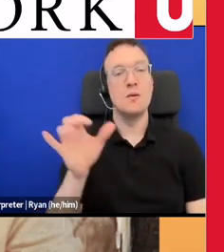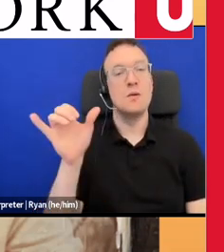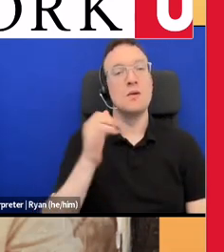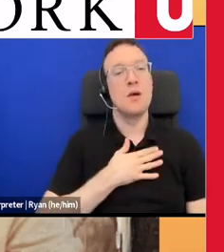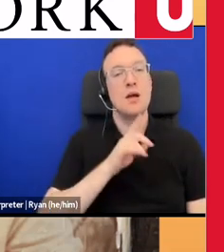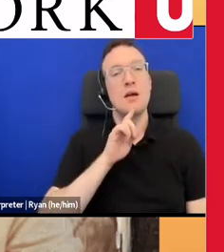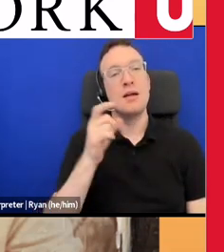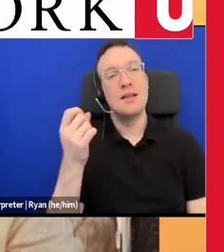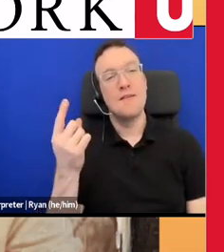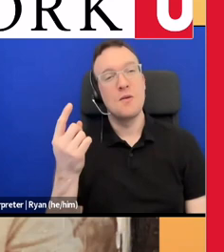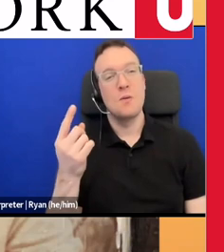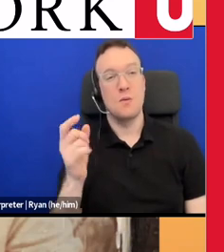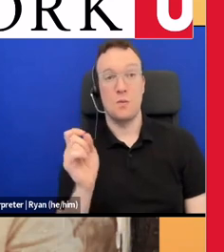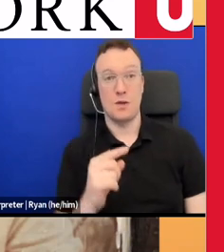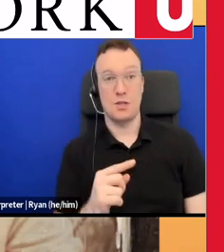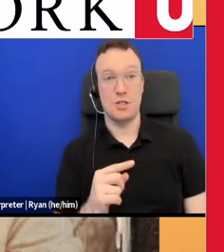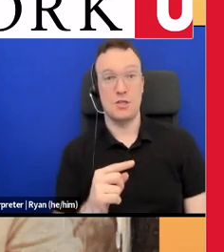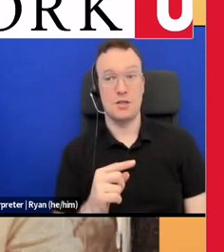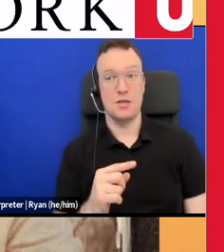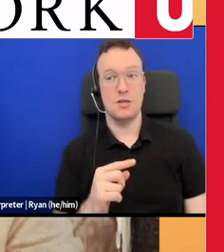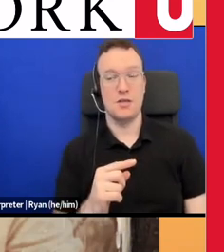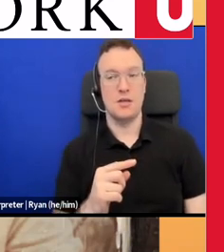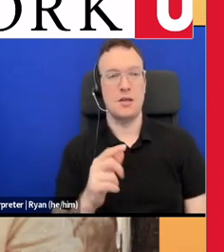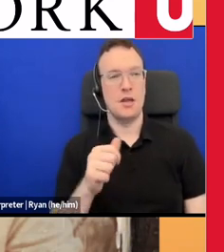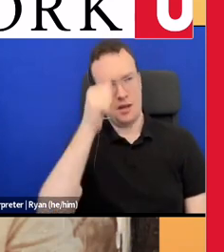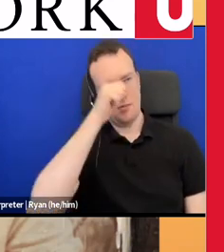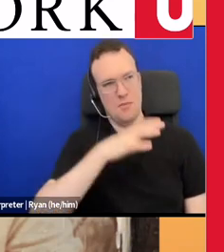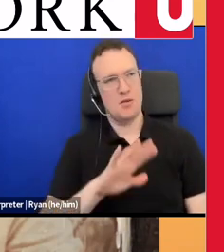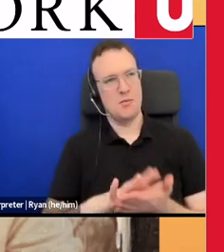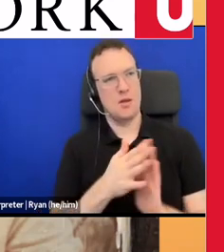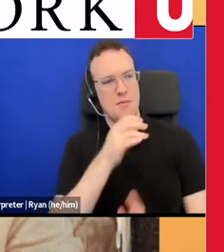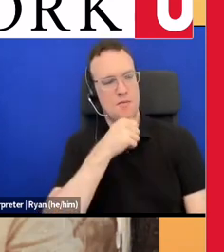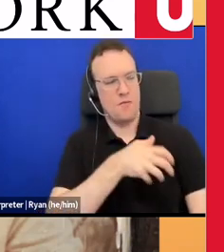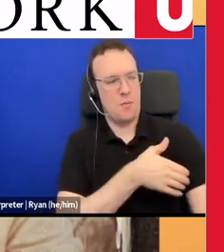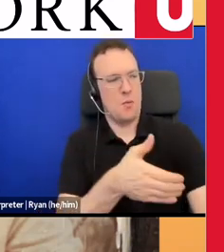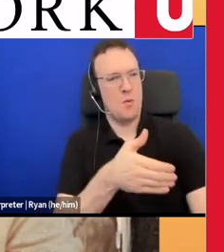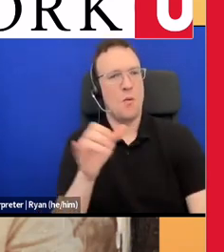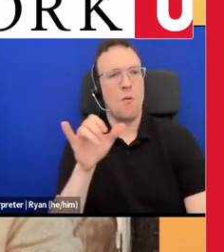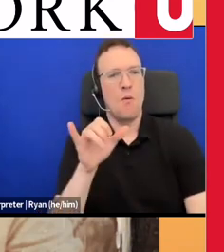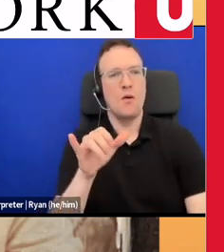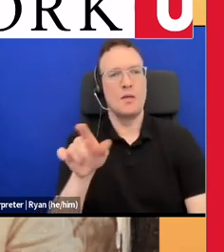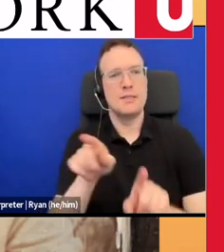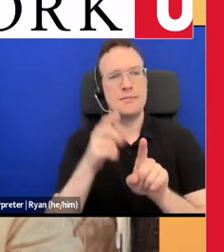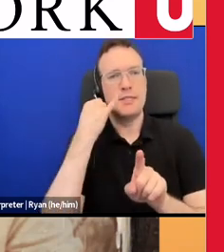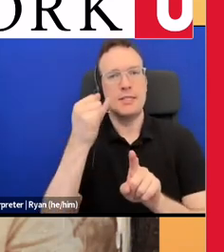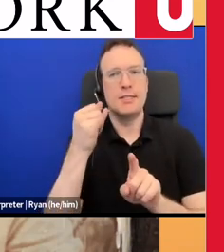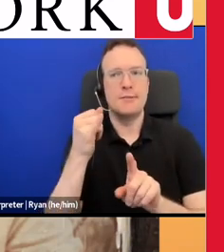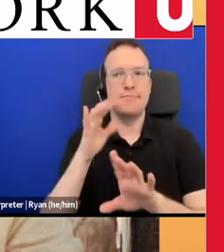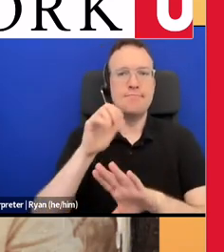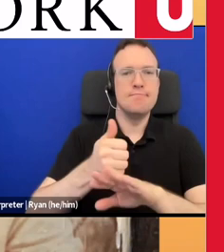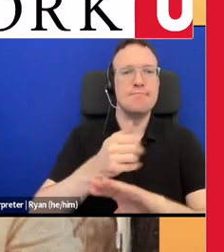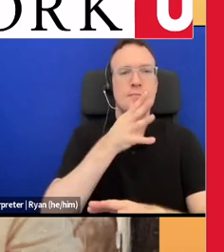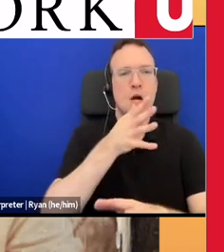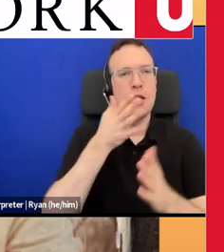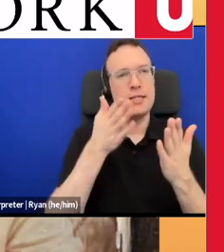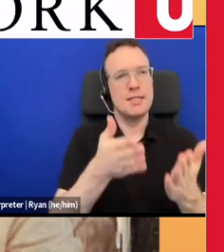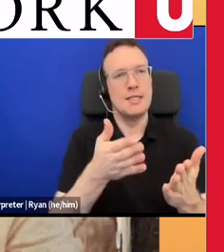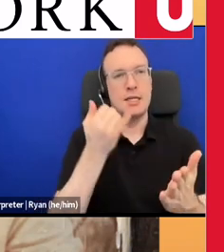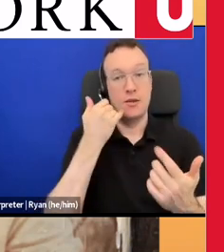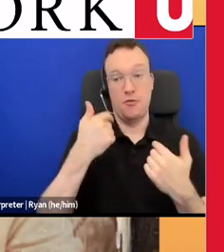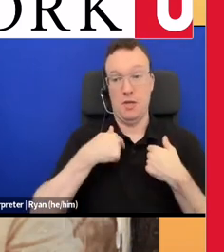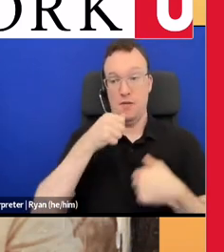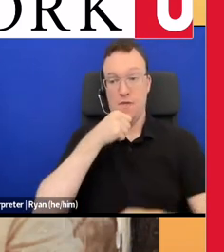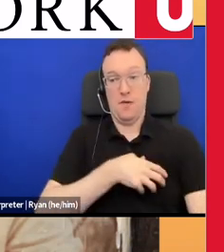11-year-old question, can men be feminist, was also an attempt to hook my mother in place. If I can be a